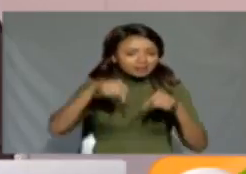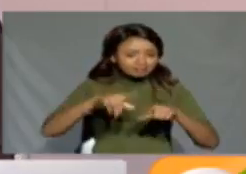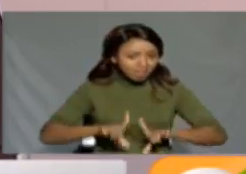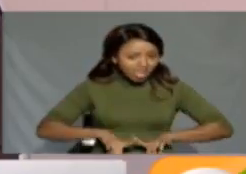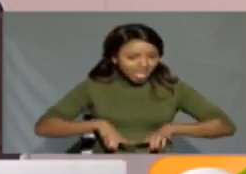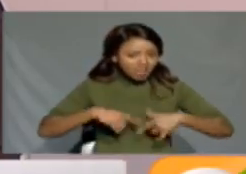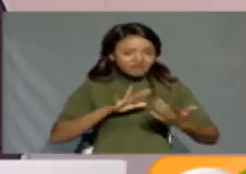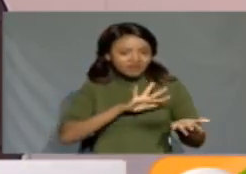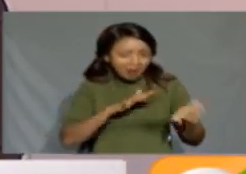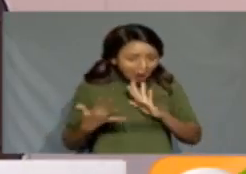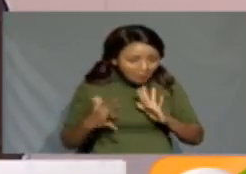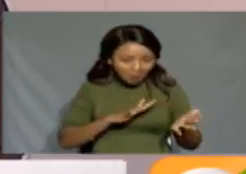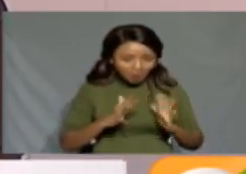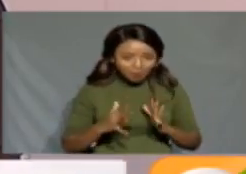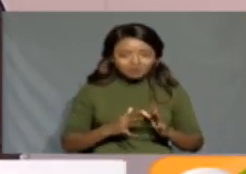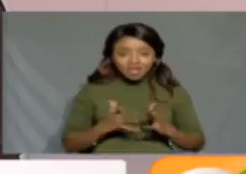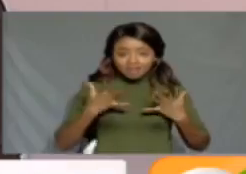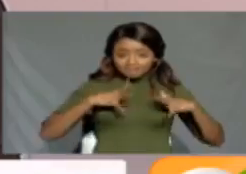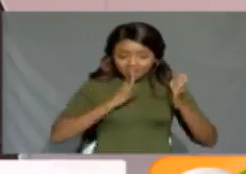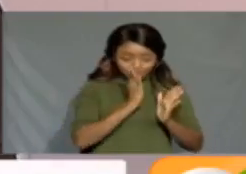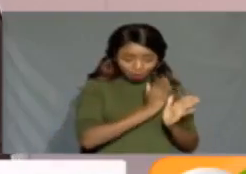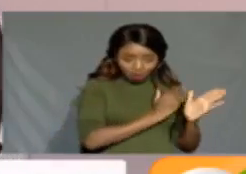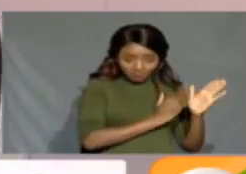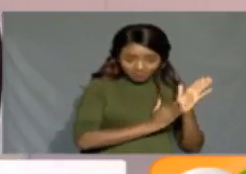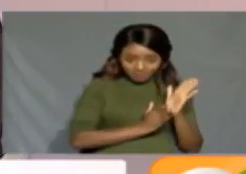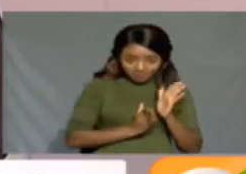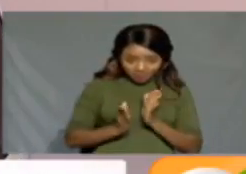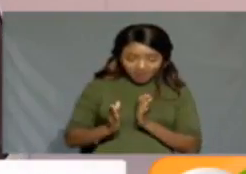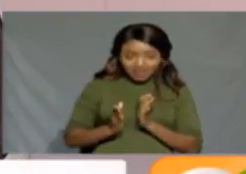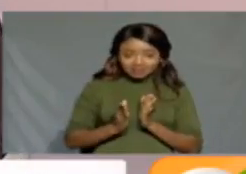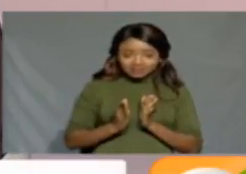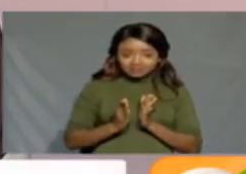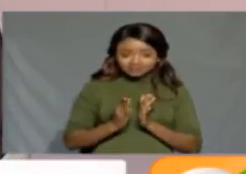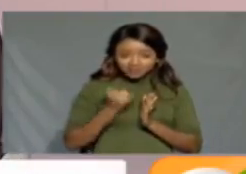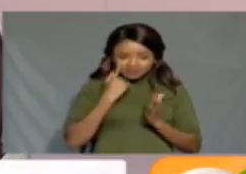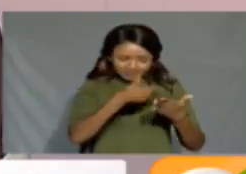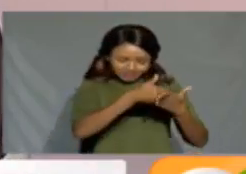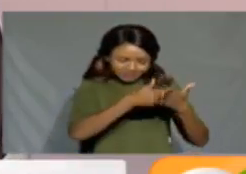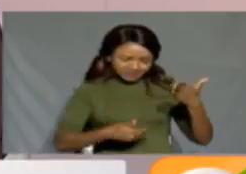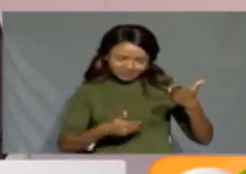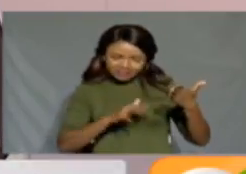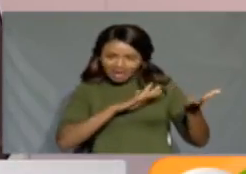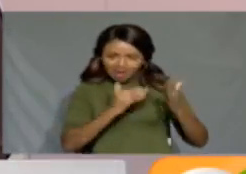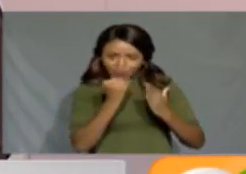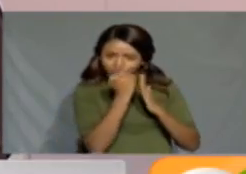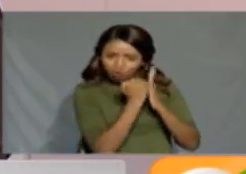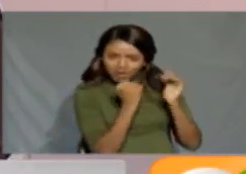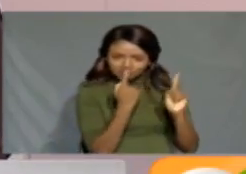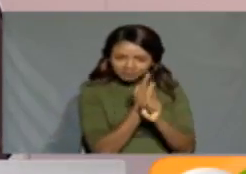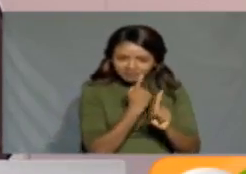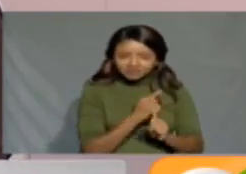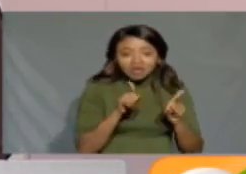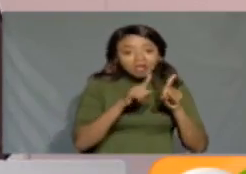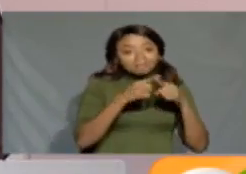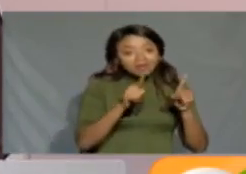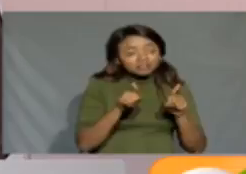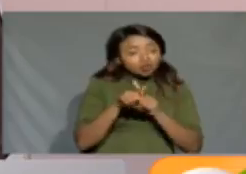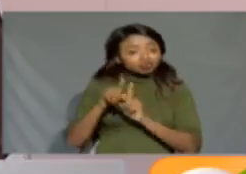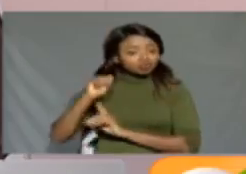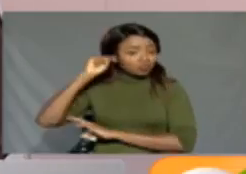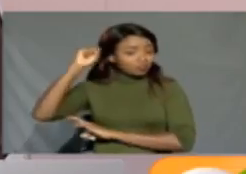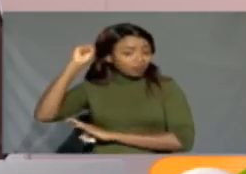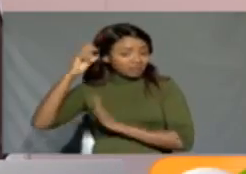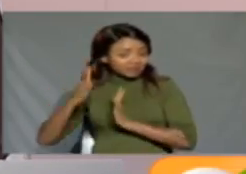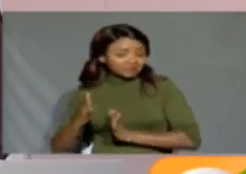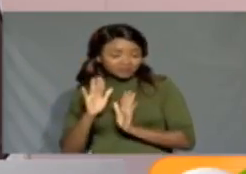living characteristics. Planners cite census results in designing development programs, while politicians wait